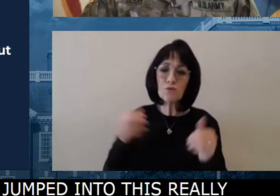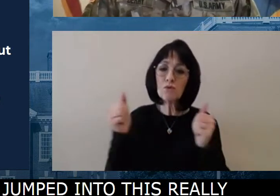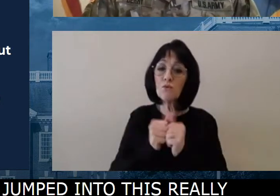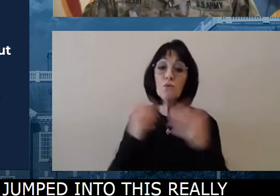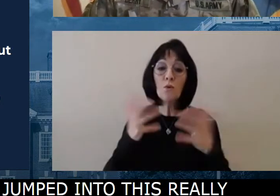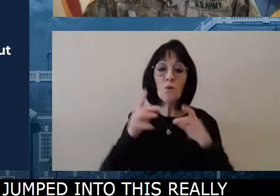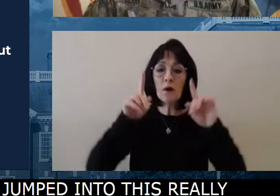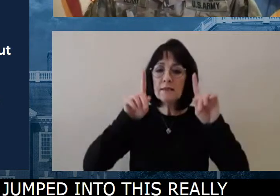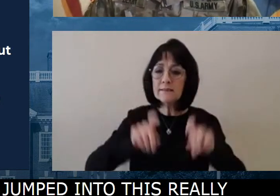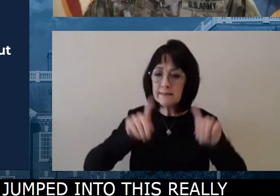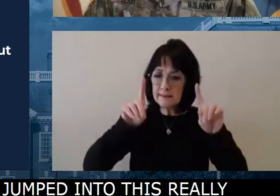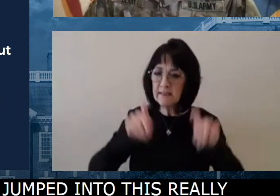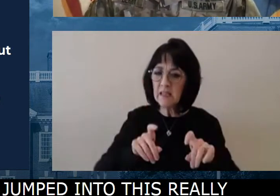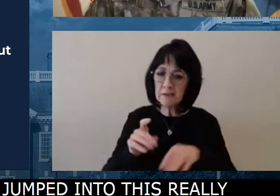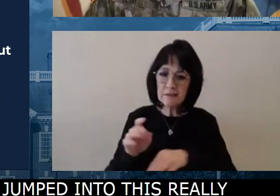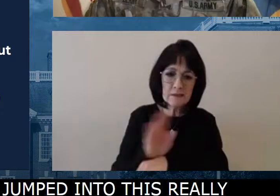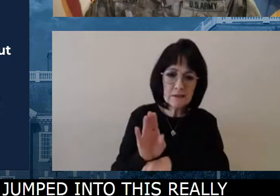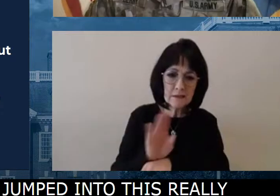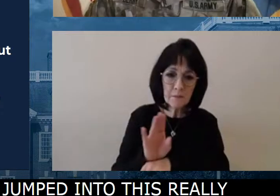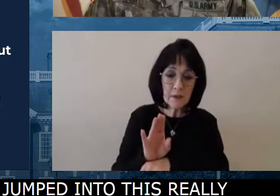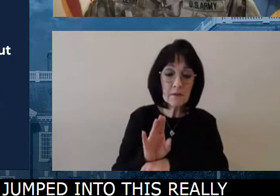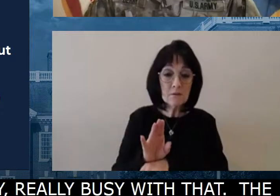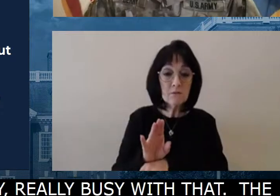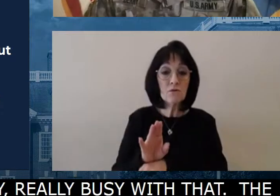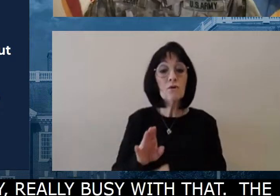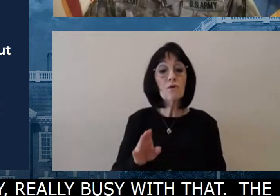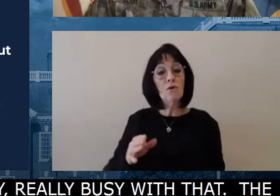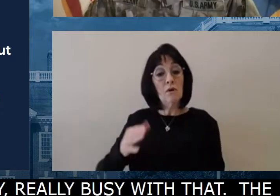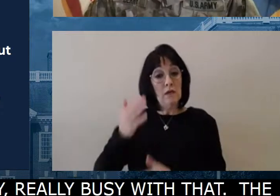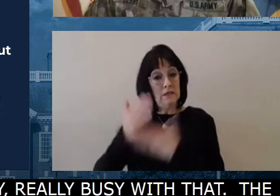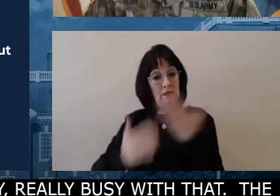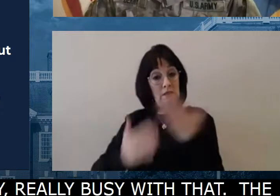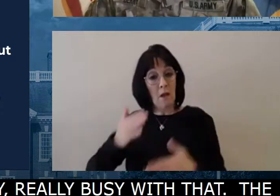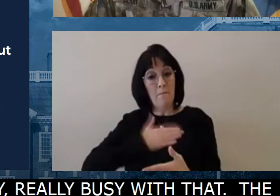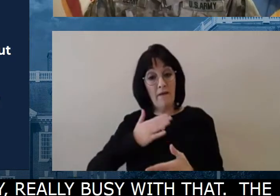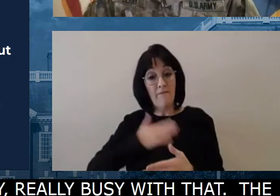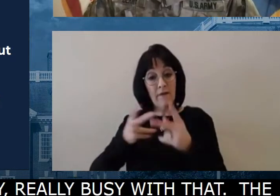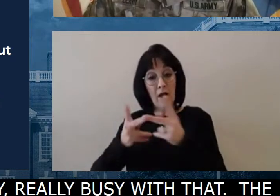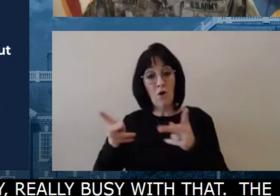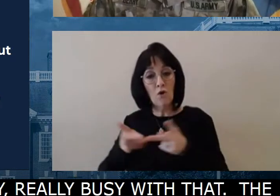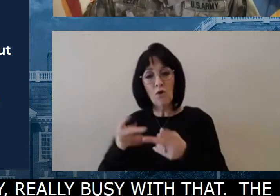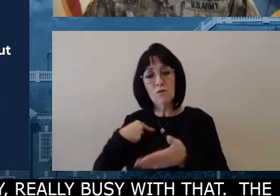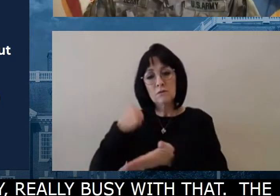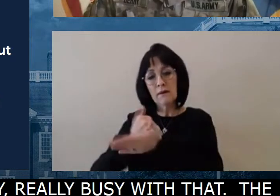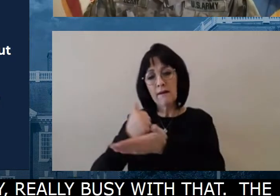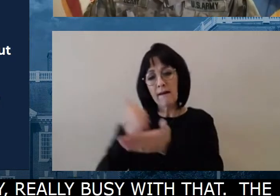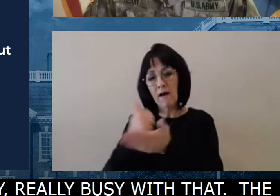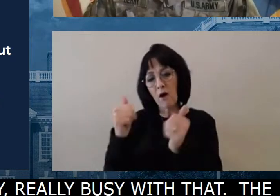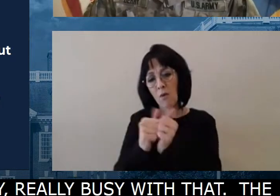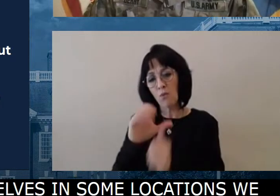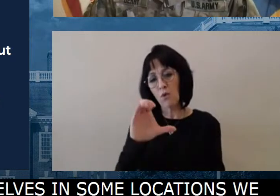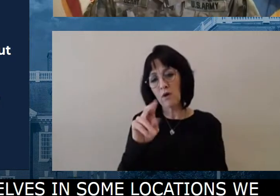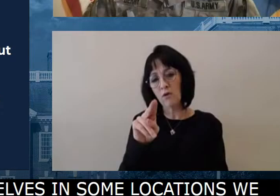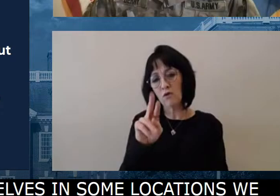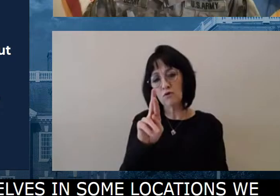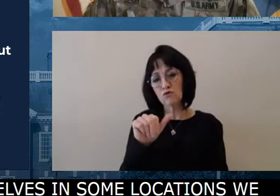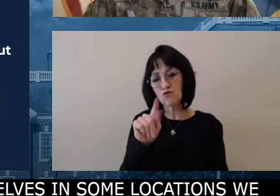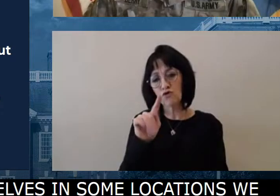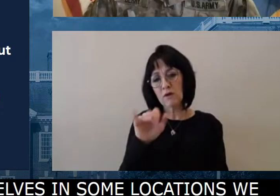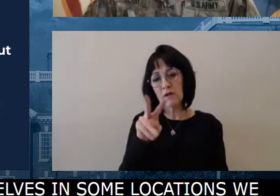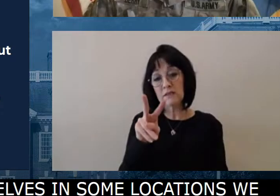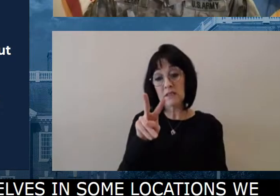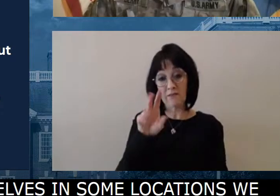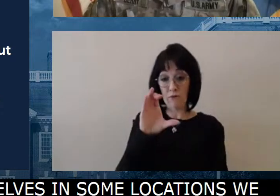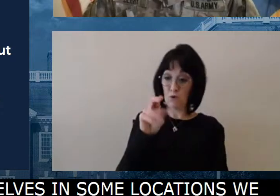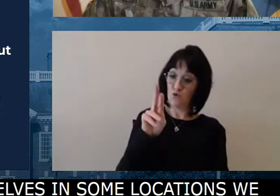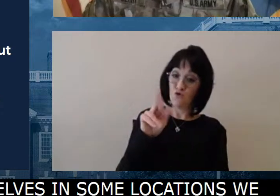The tests we're running ourselves in some locations. We're assisting Curative by moving around the trailers and manning the sites